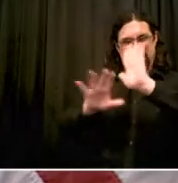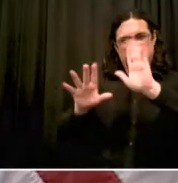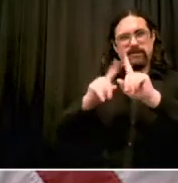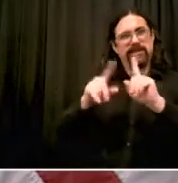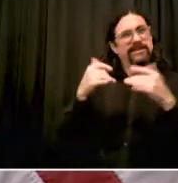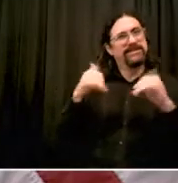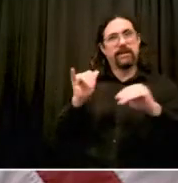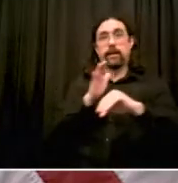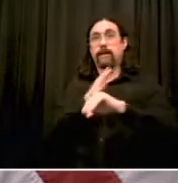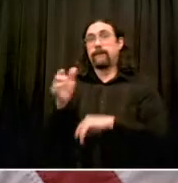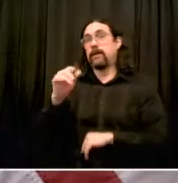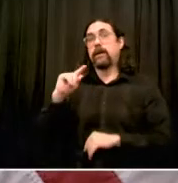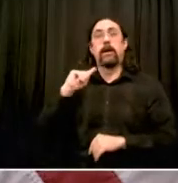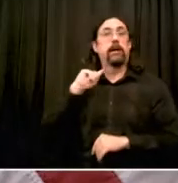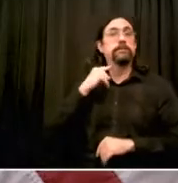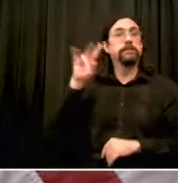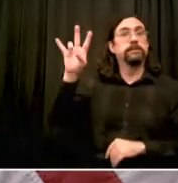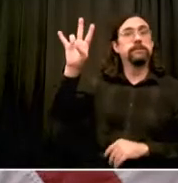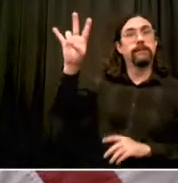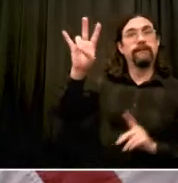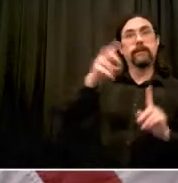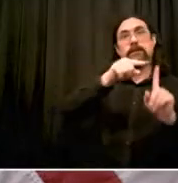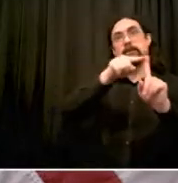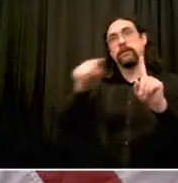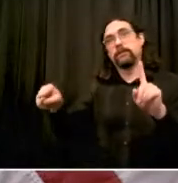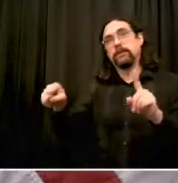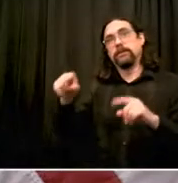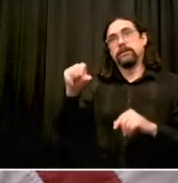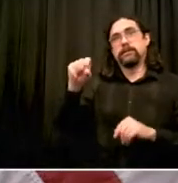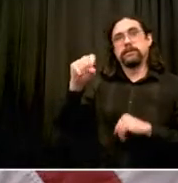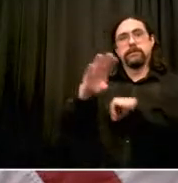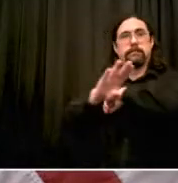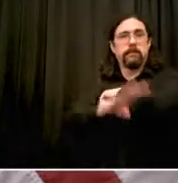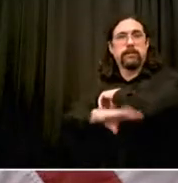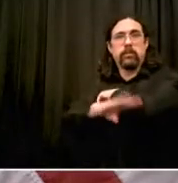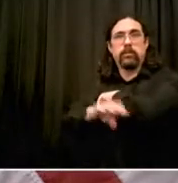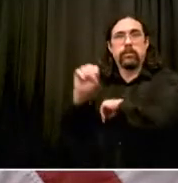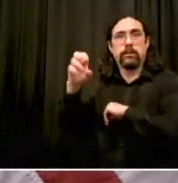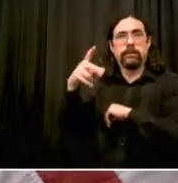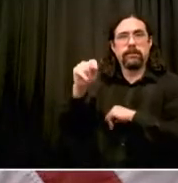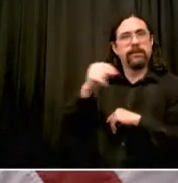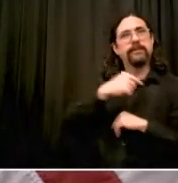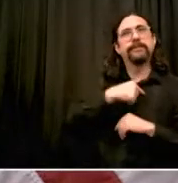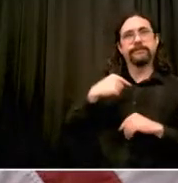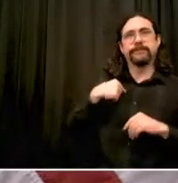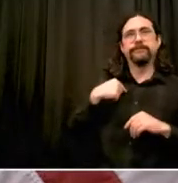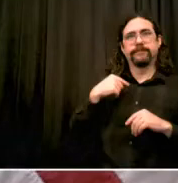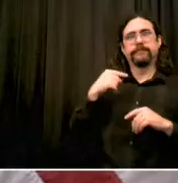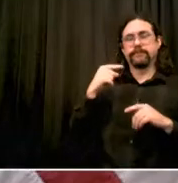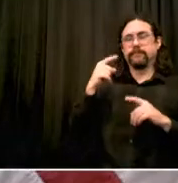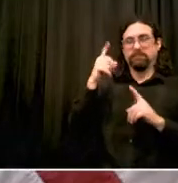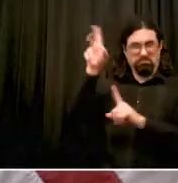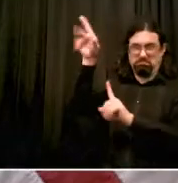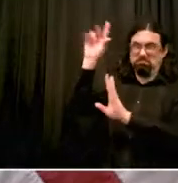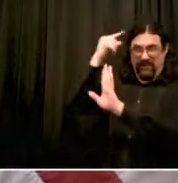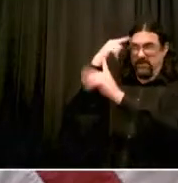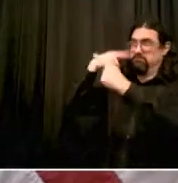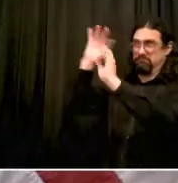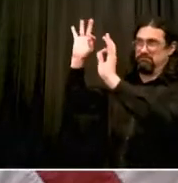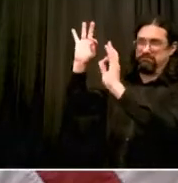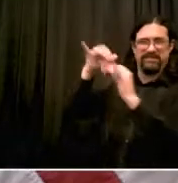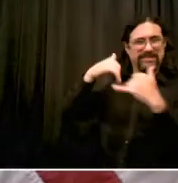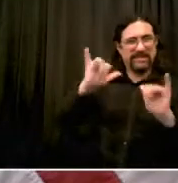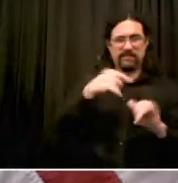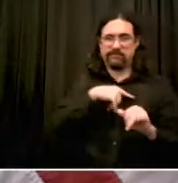going to follow the data. We're going to follow the science. Let us hope and pray and do the hard work to be as in a good a situation as we are now,